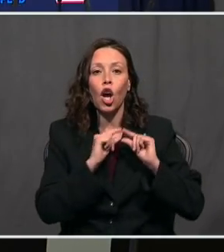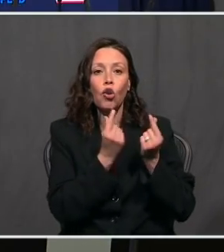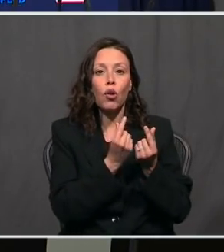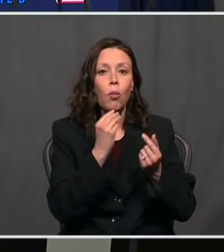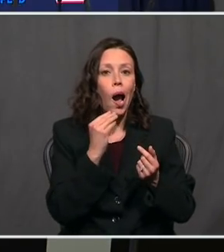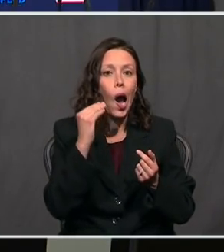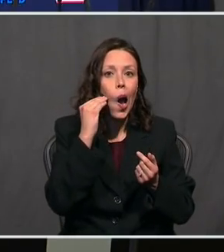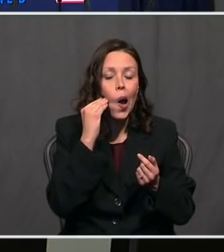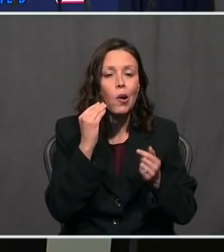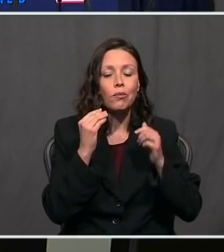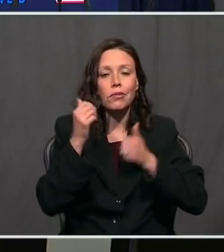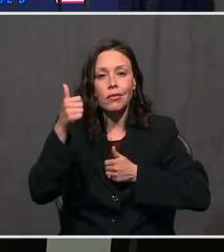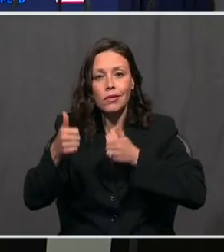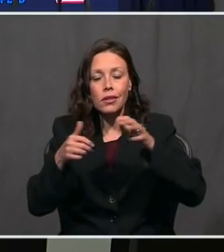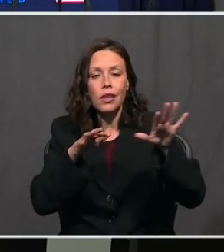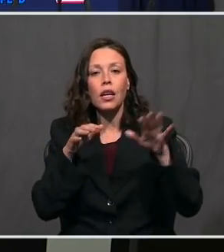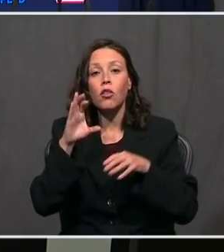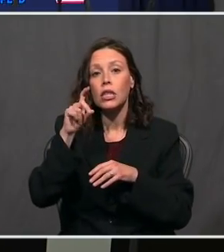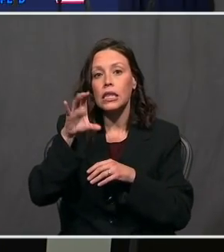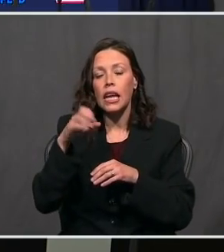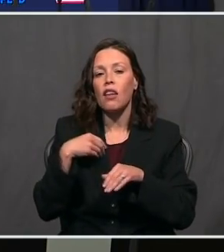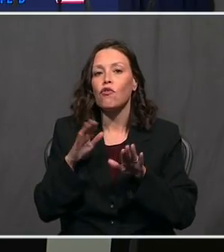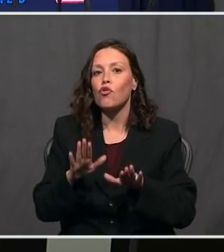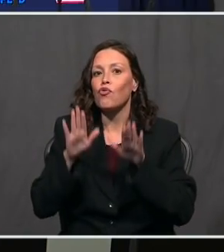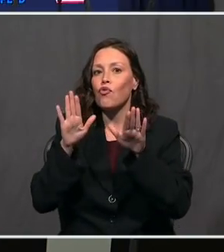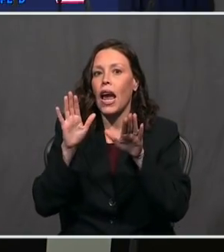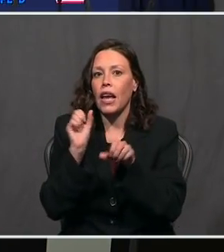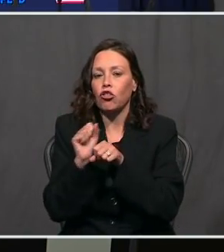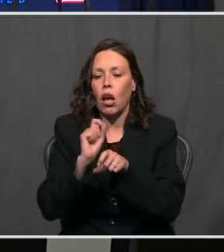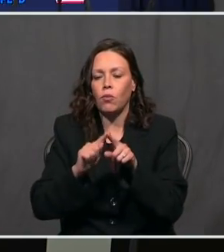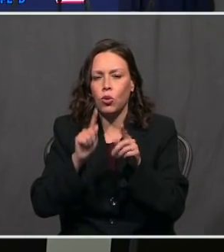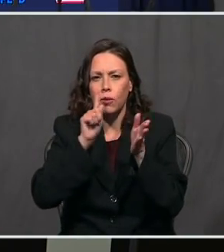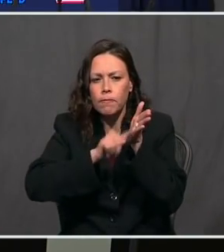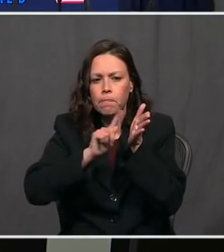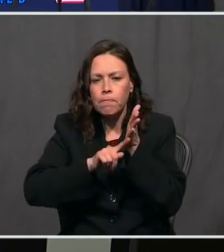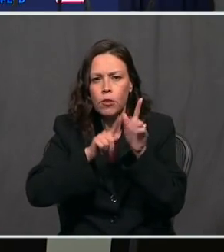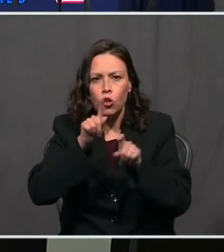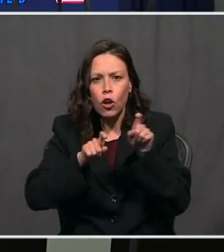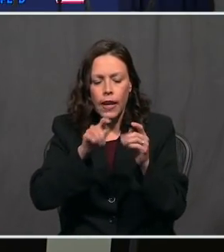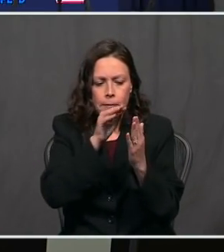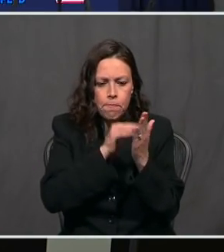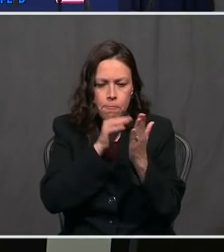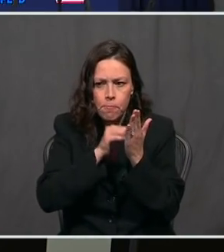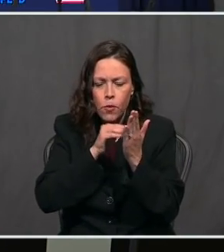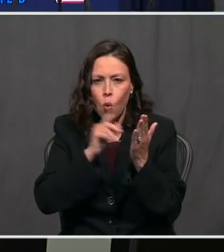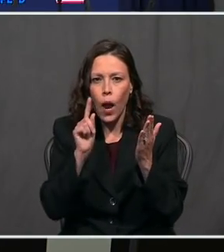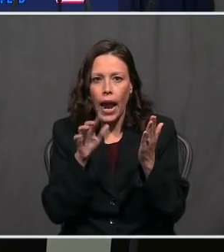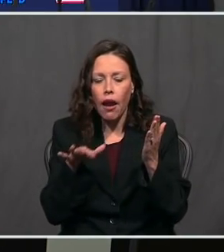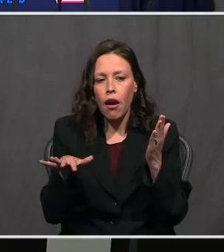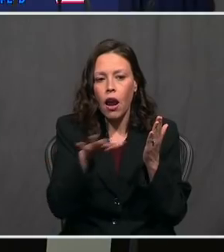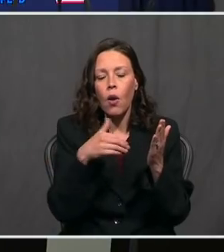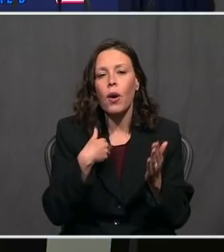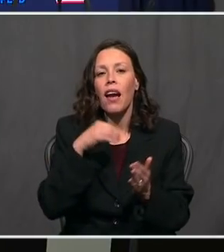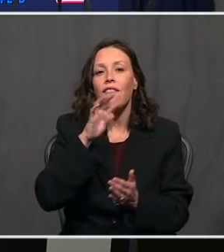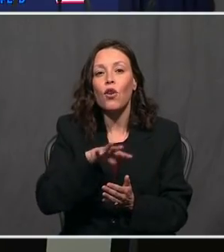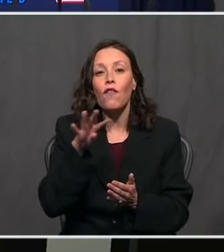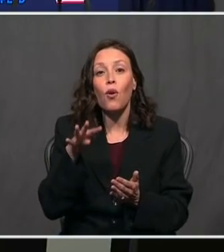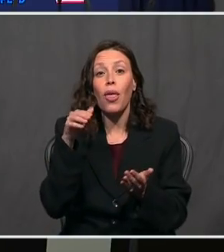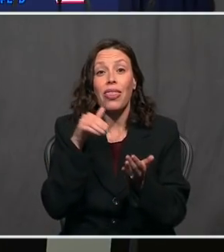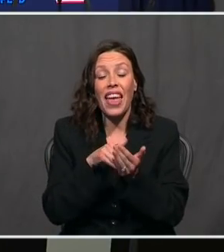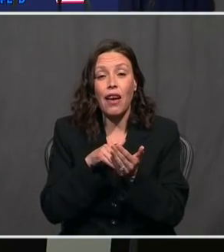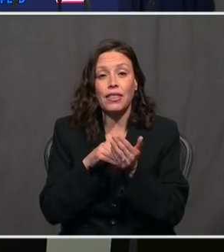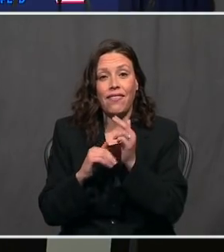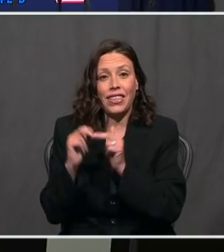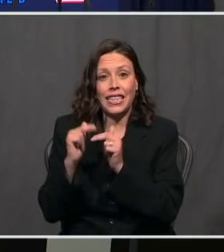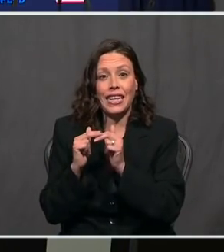homes. And so the CDC did a great job of surveying all these facilities, and we had 44,000